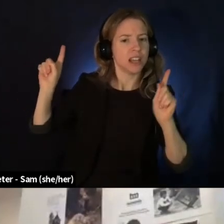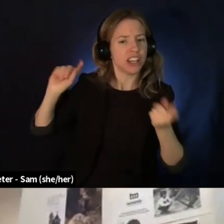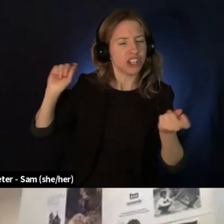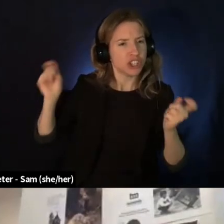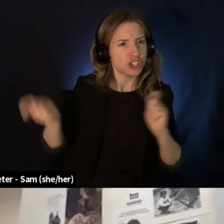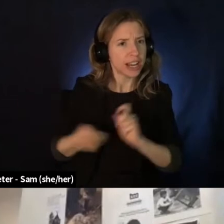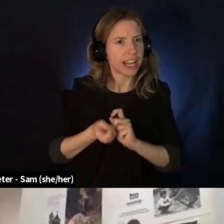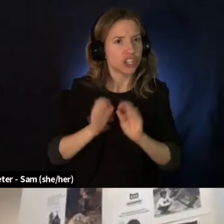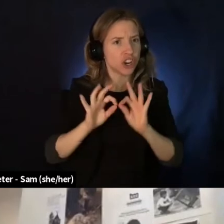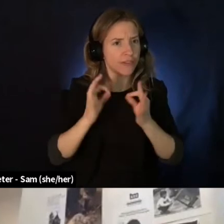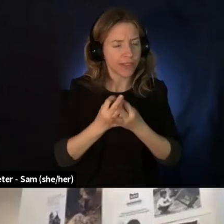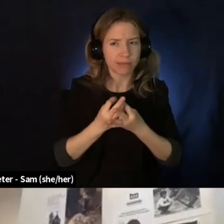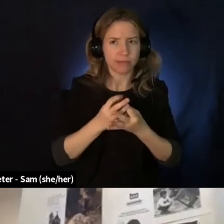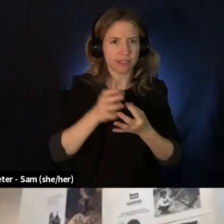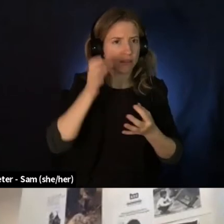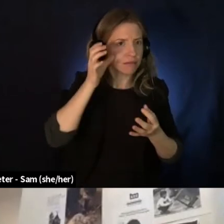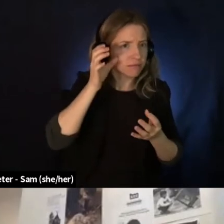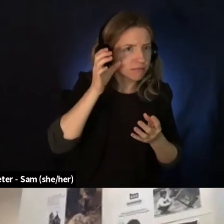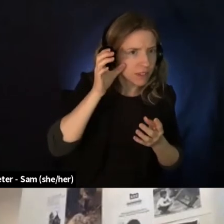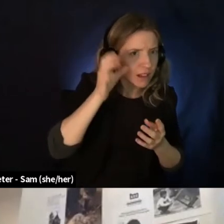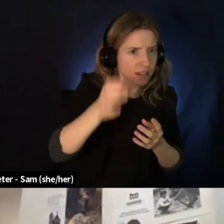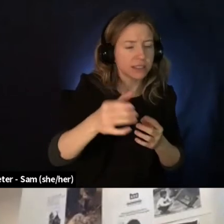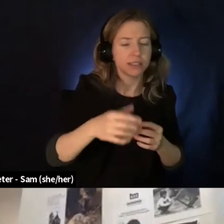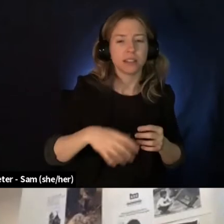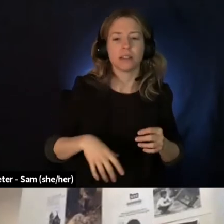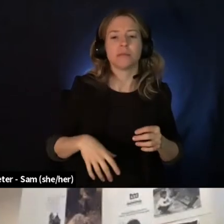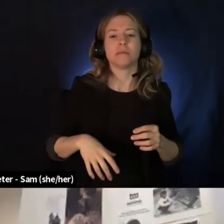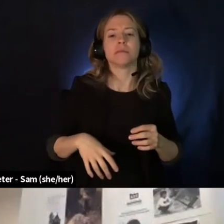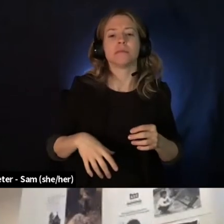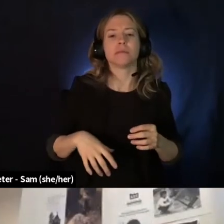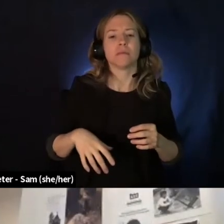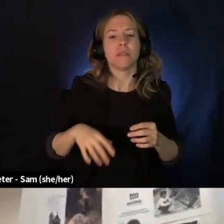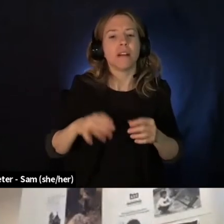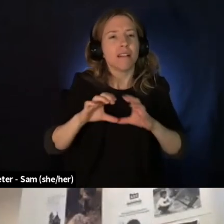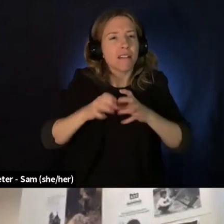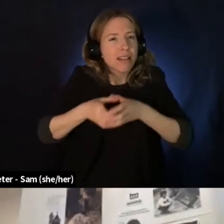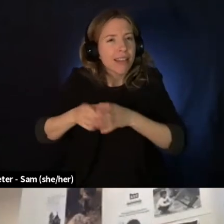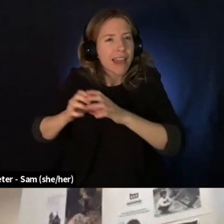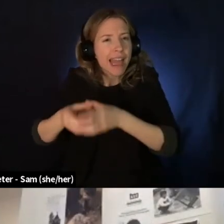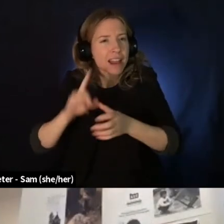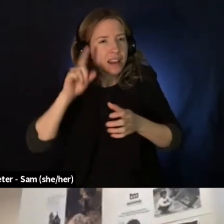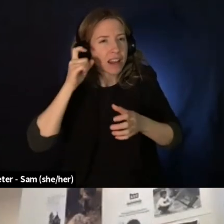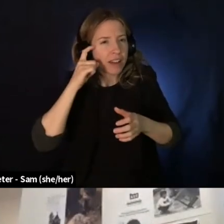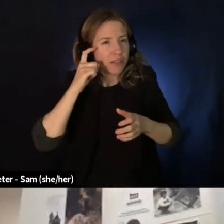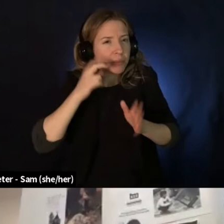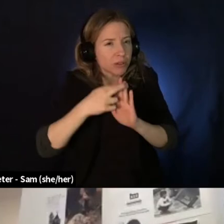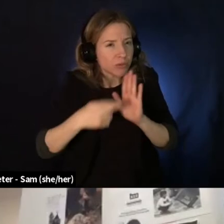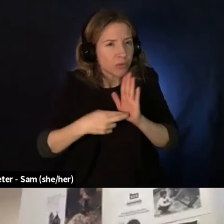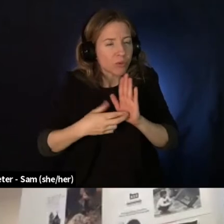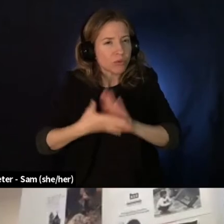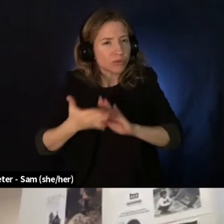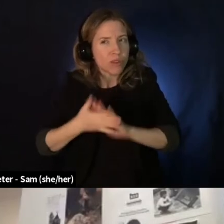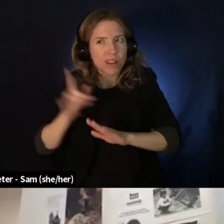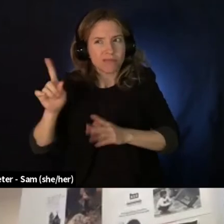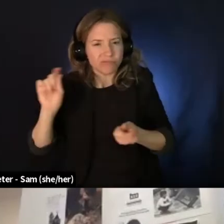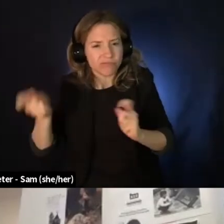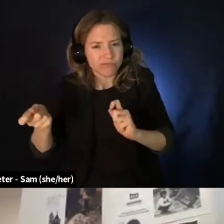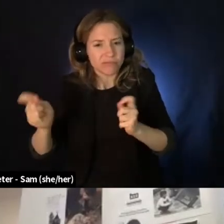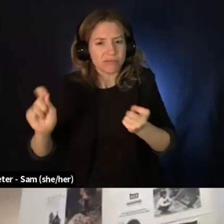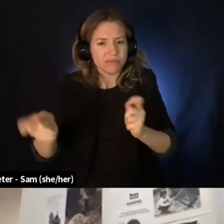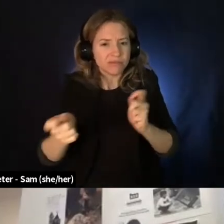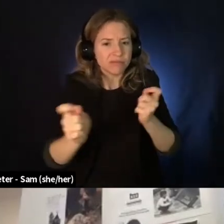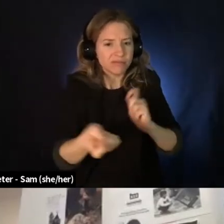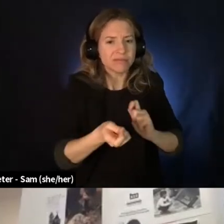nation, and then for the other nations that are part of our confederacy, because the Lenape were comprised of many